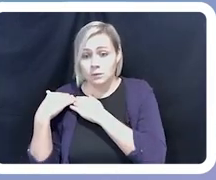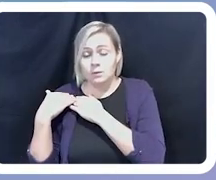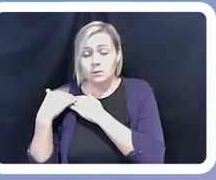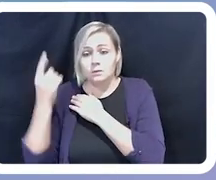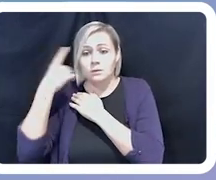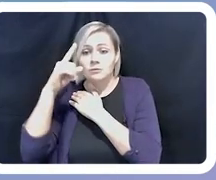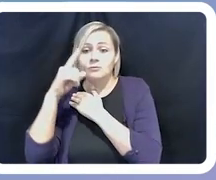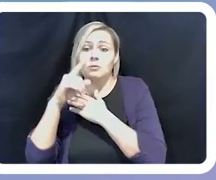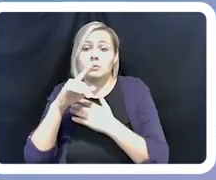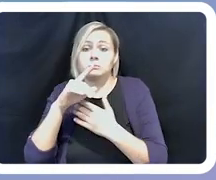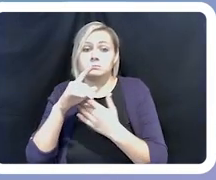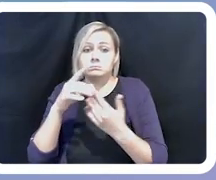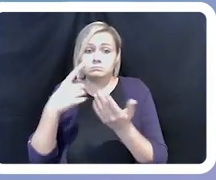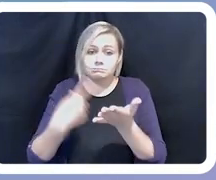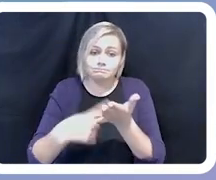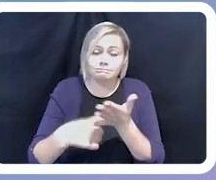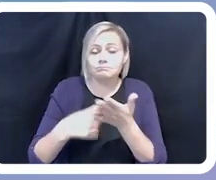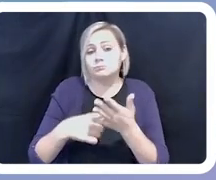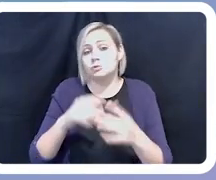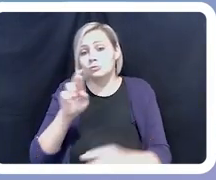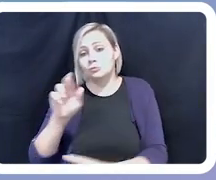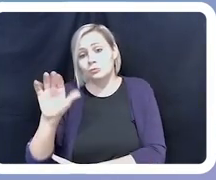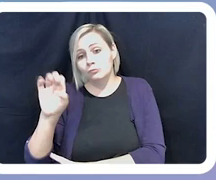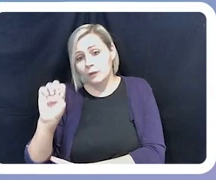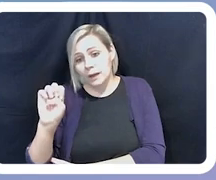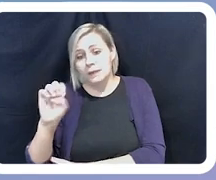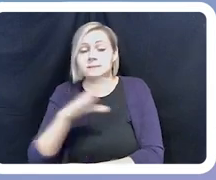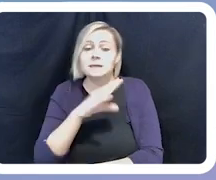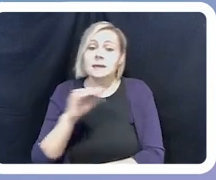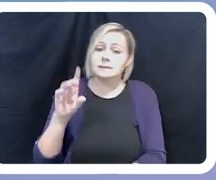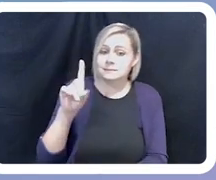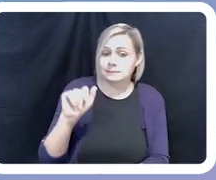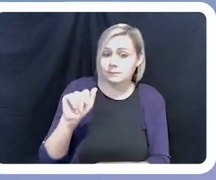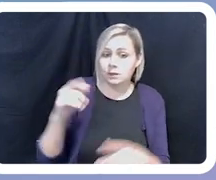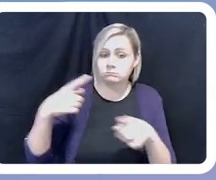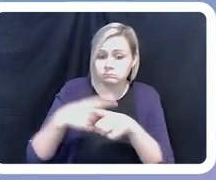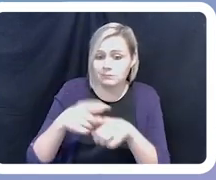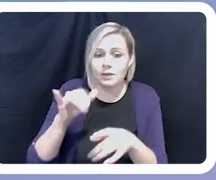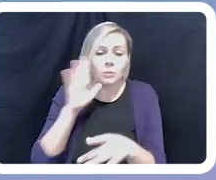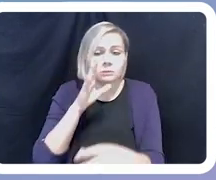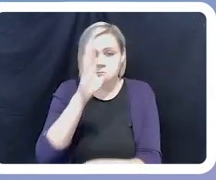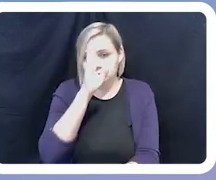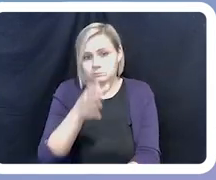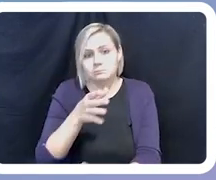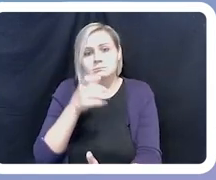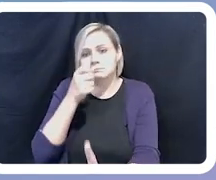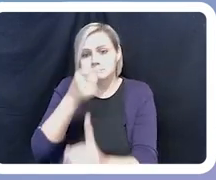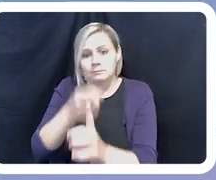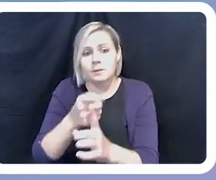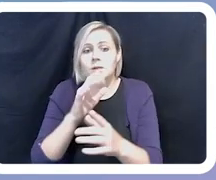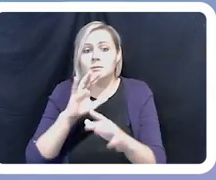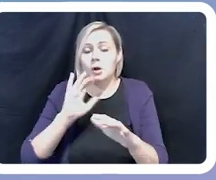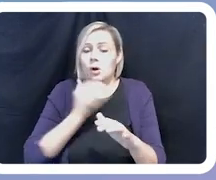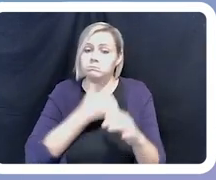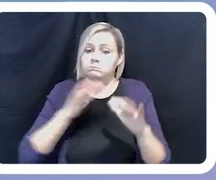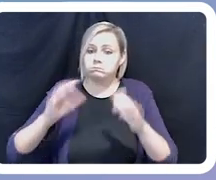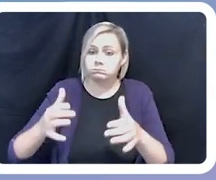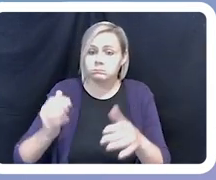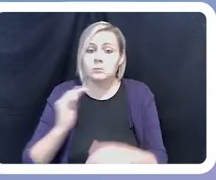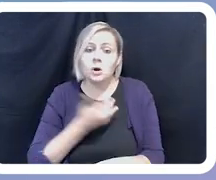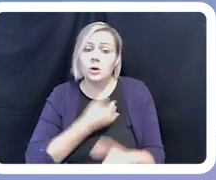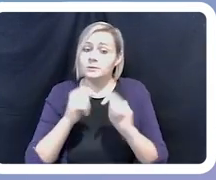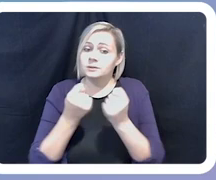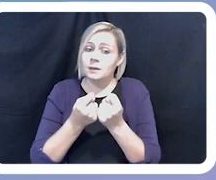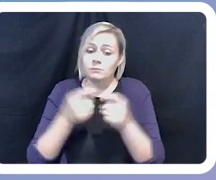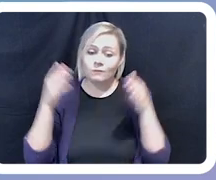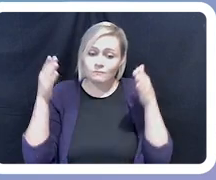to address the intersection of race and disability, which directly impacts the population we serve. Our team is